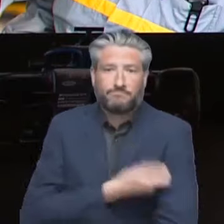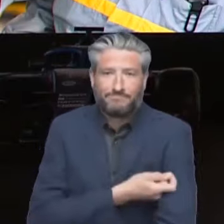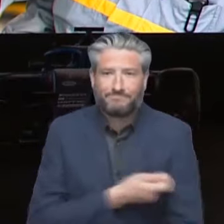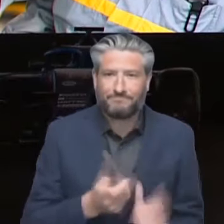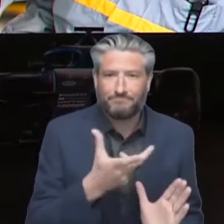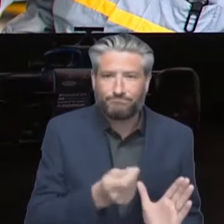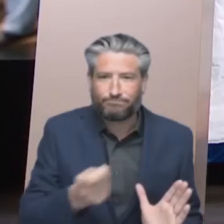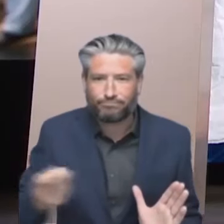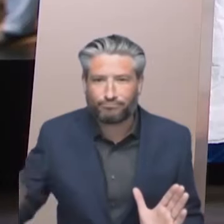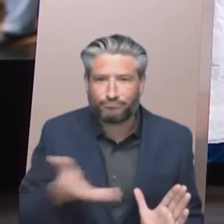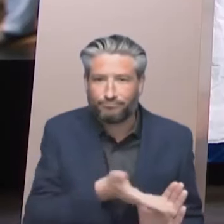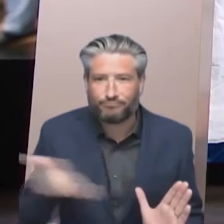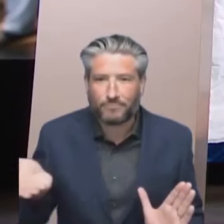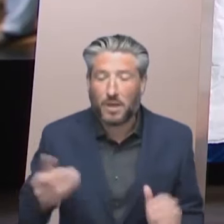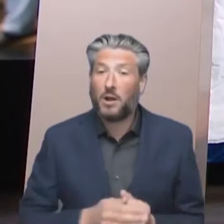is inclusion.